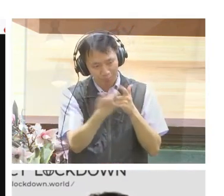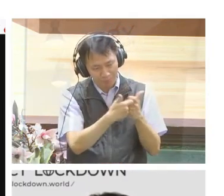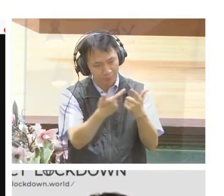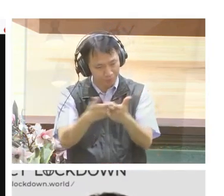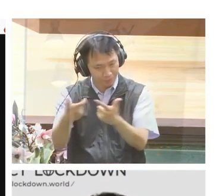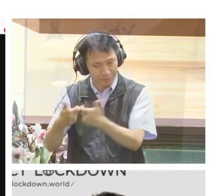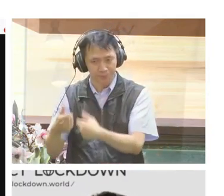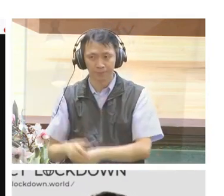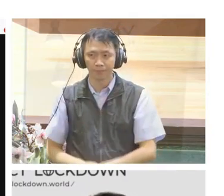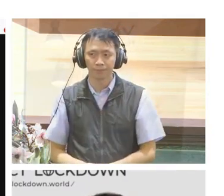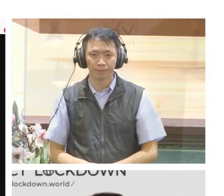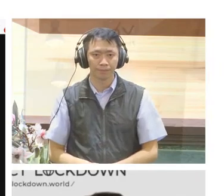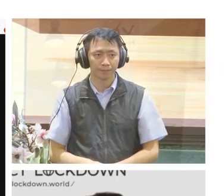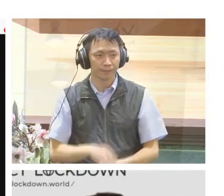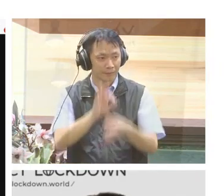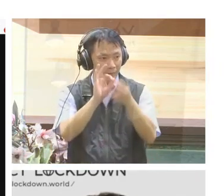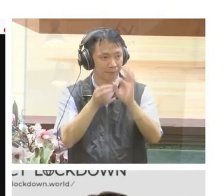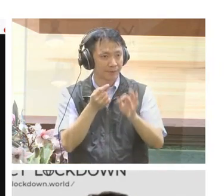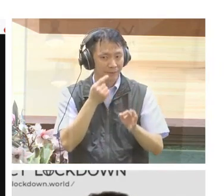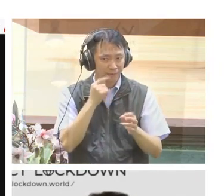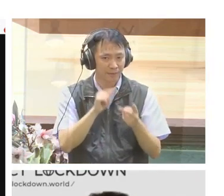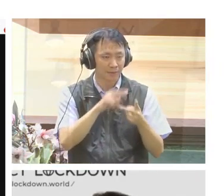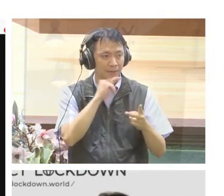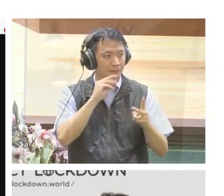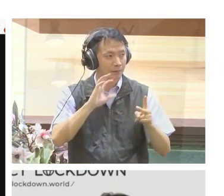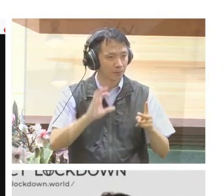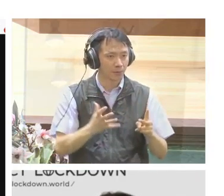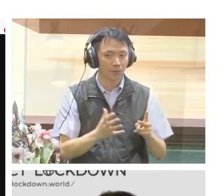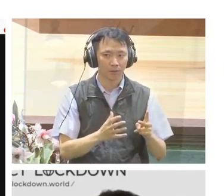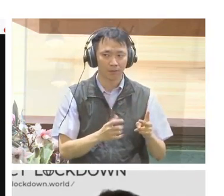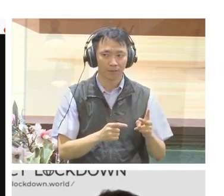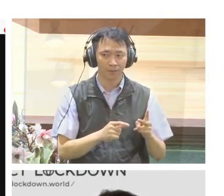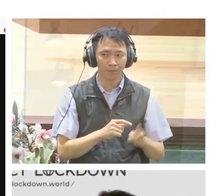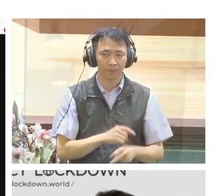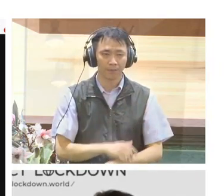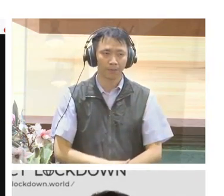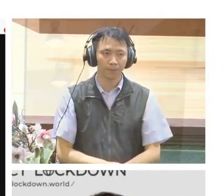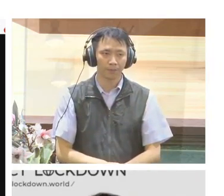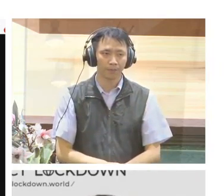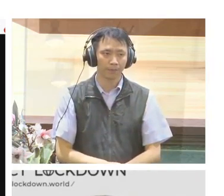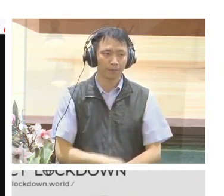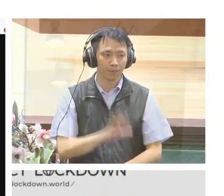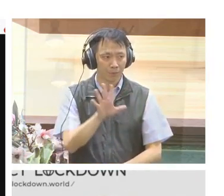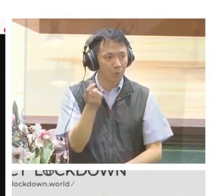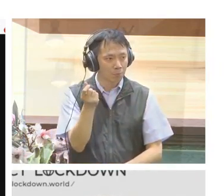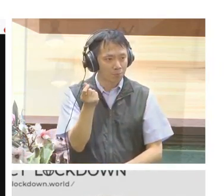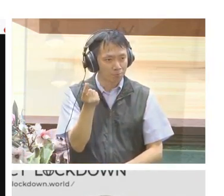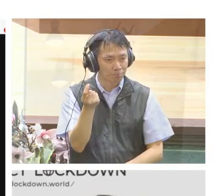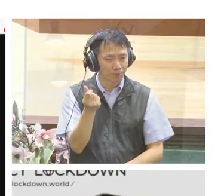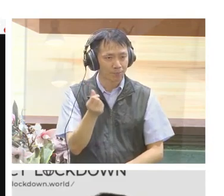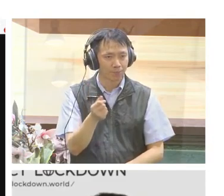caring, anyone who was pending residency, asylum seekers, they provided them